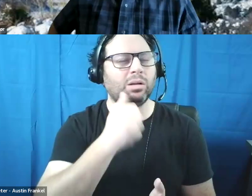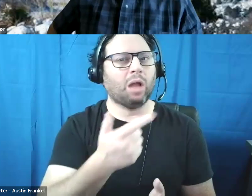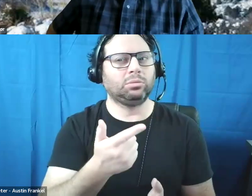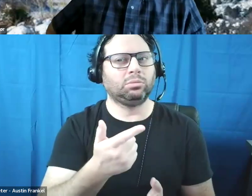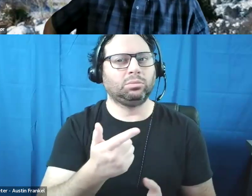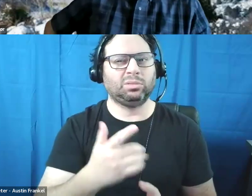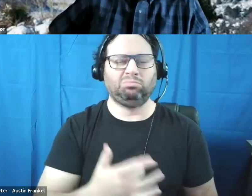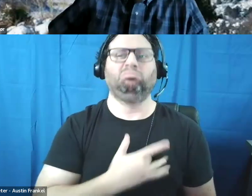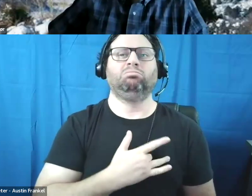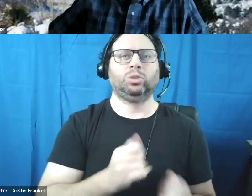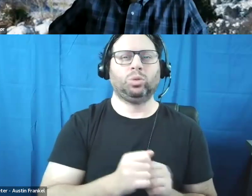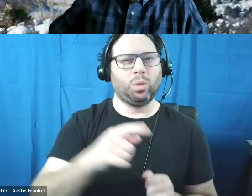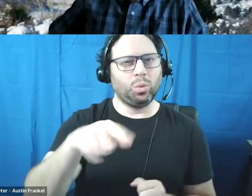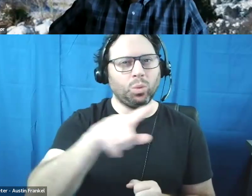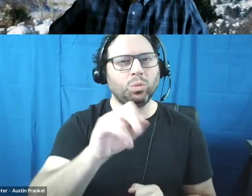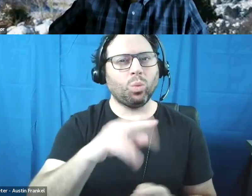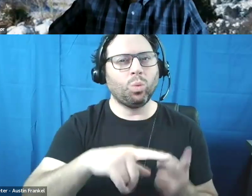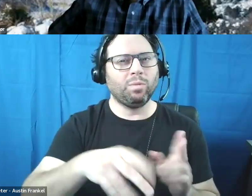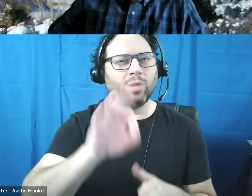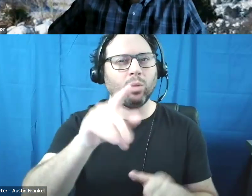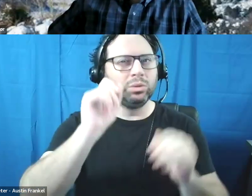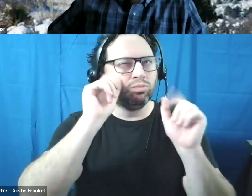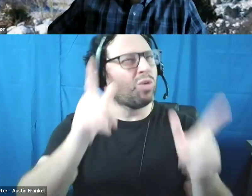you or you found surprising.